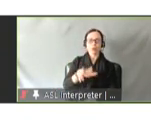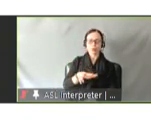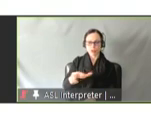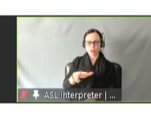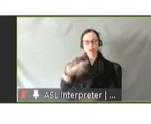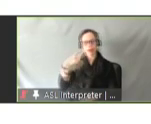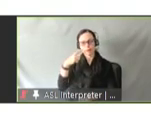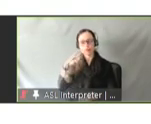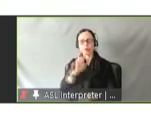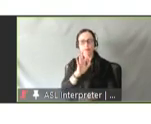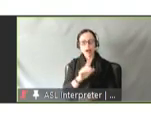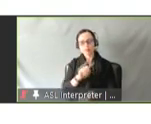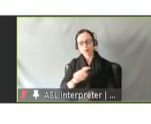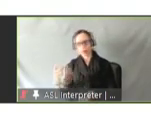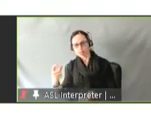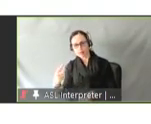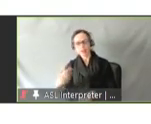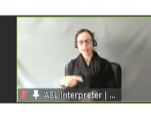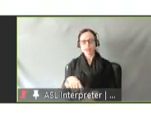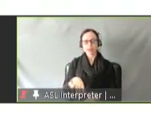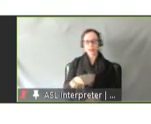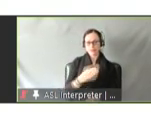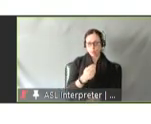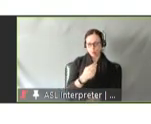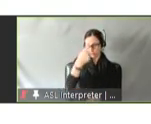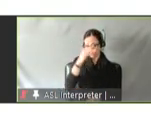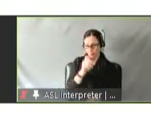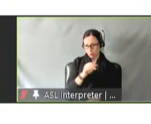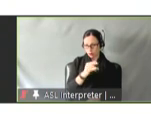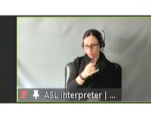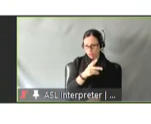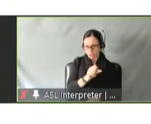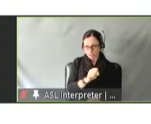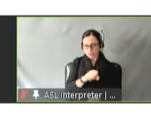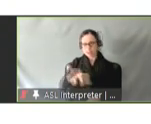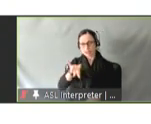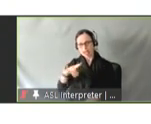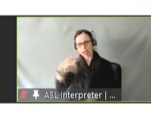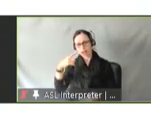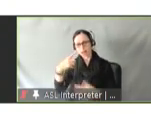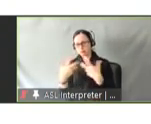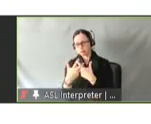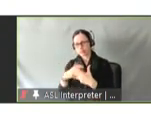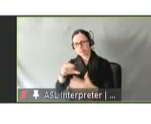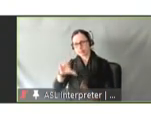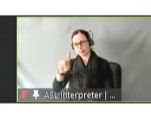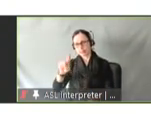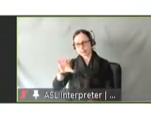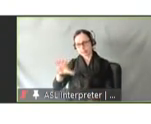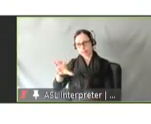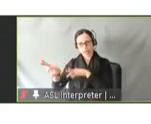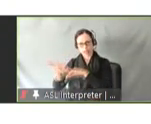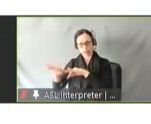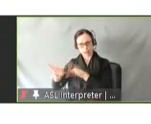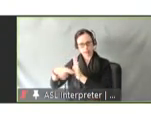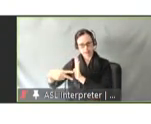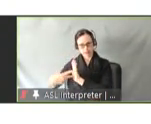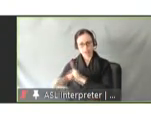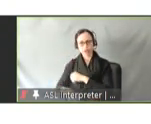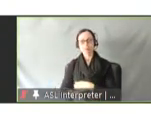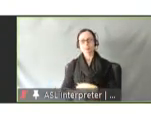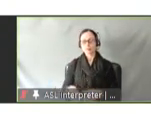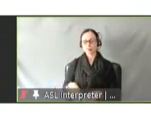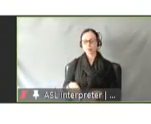14 reports of myocarditis, and 8 of which met the CDC working case definition. The VSD, continuing their